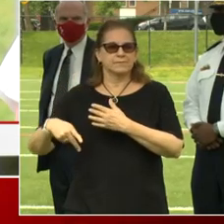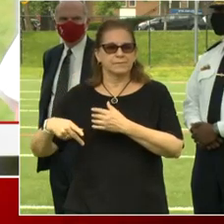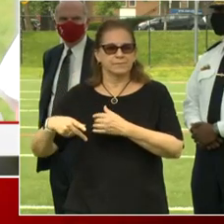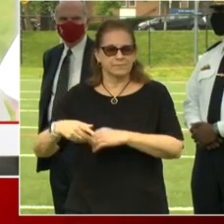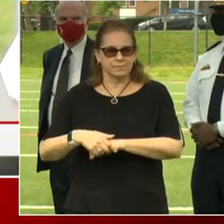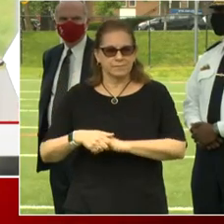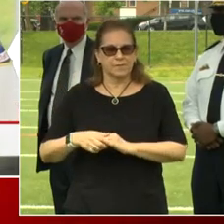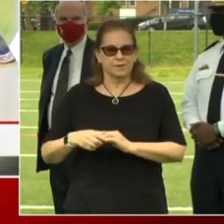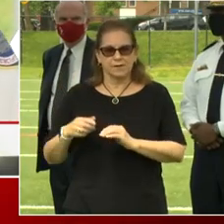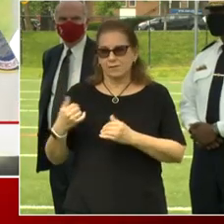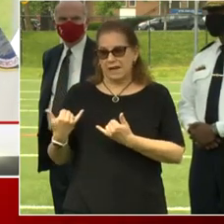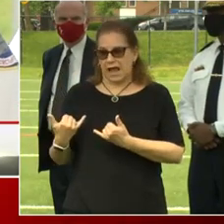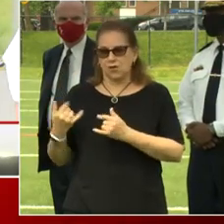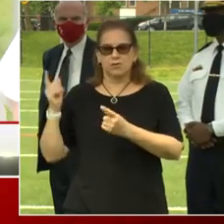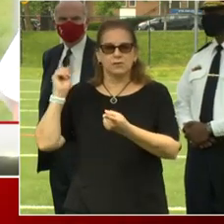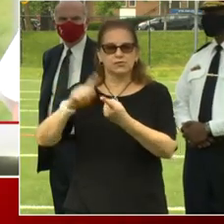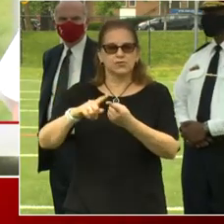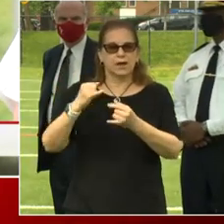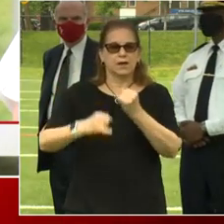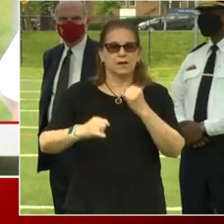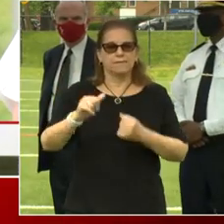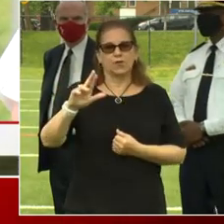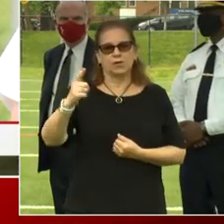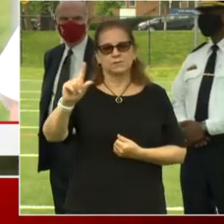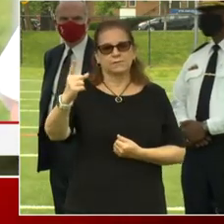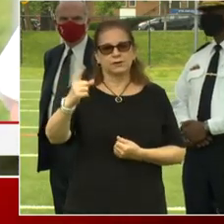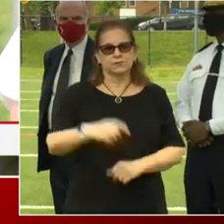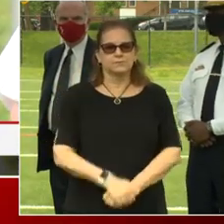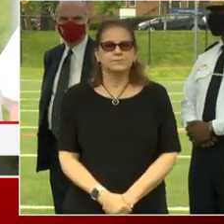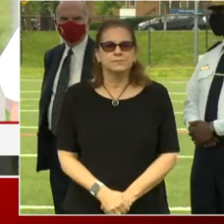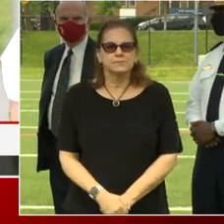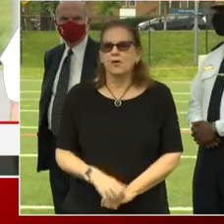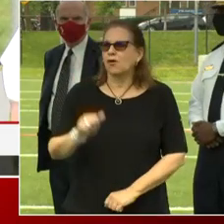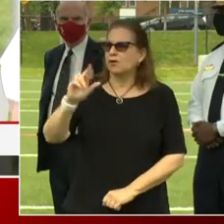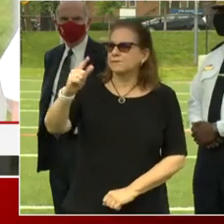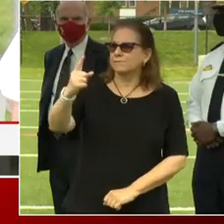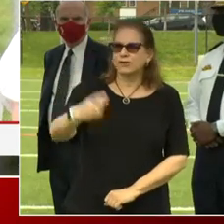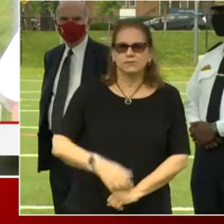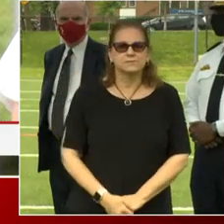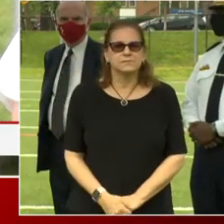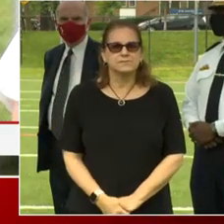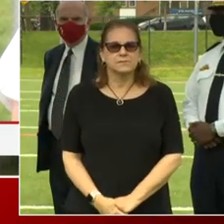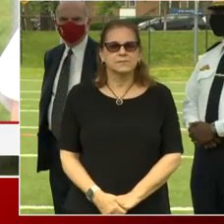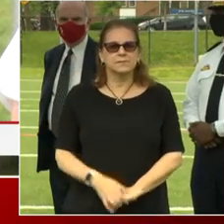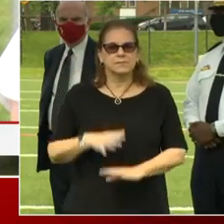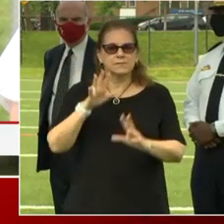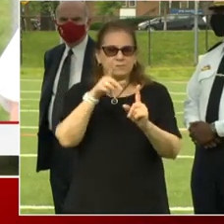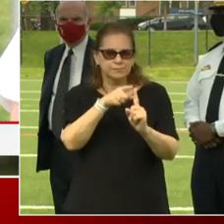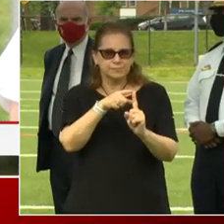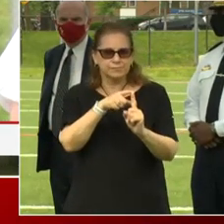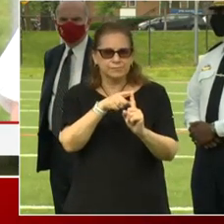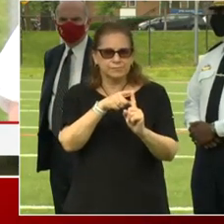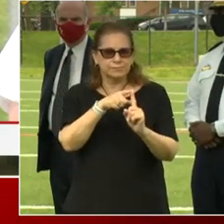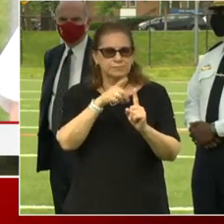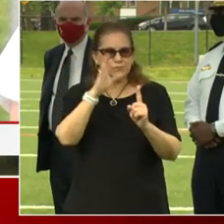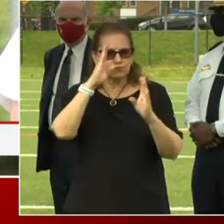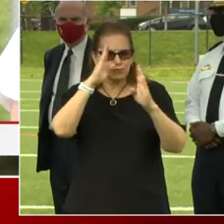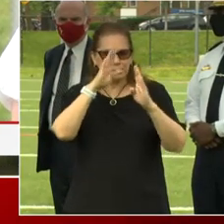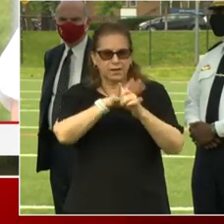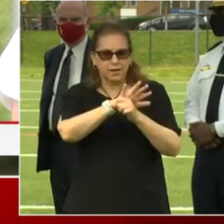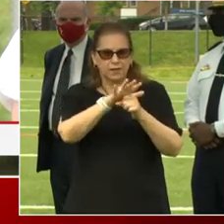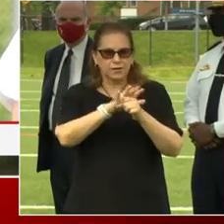of violent crime. We are then laser focused on providing those areas with all available resources and utilizing evidence-based